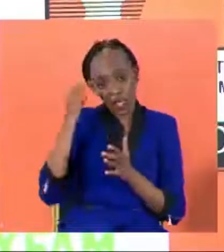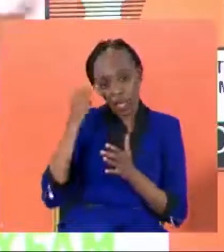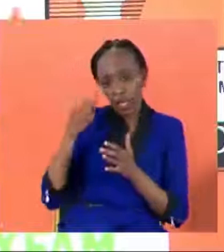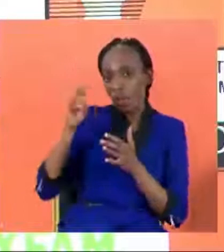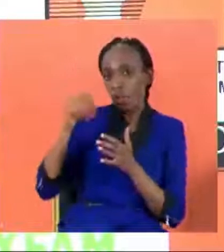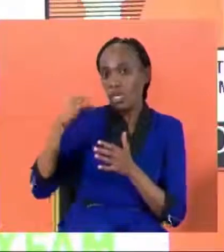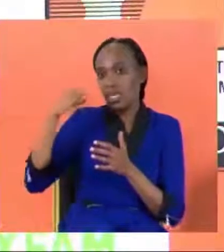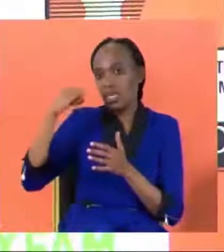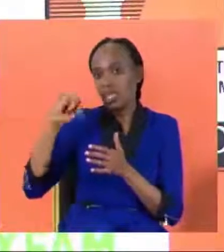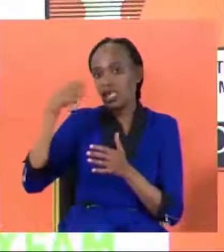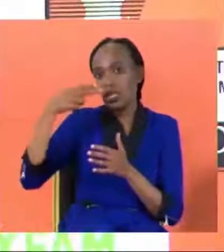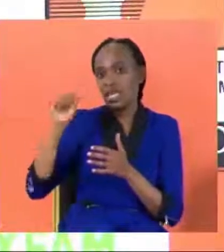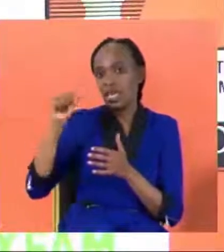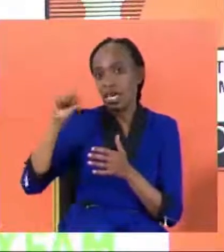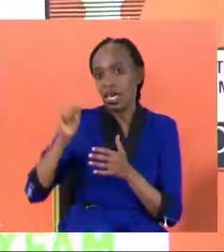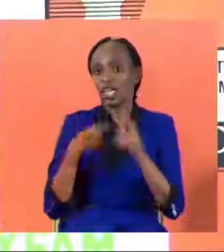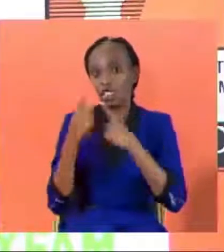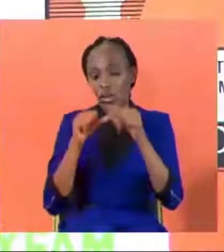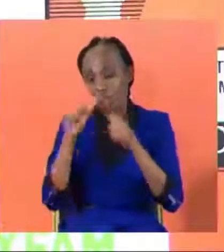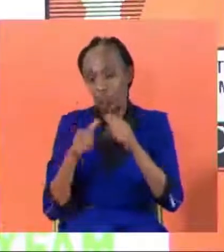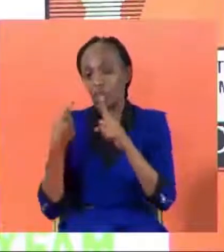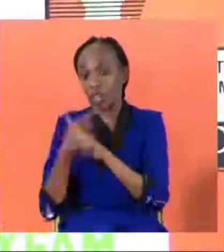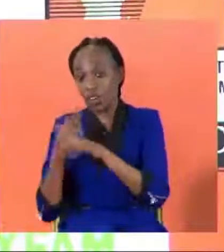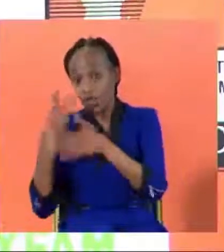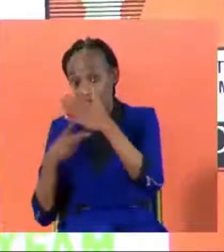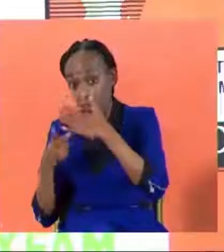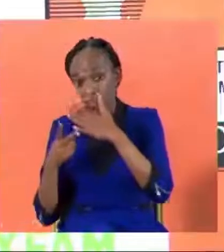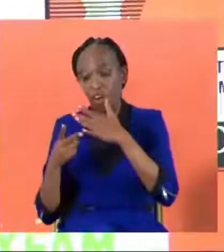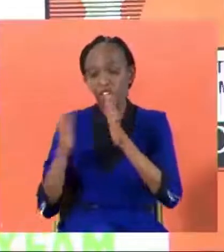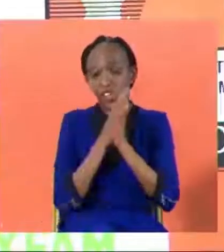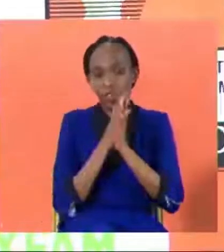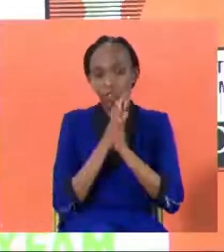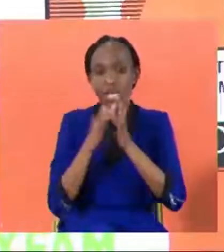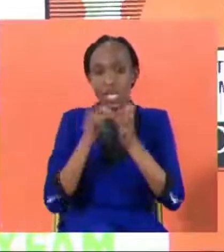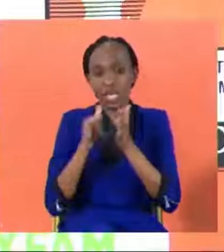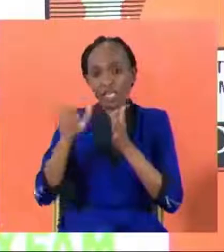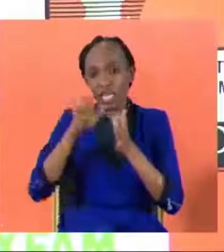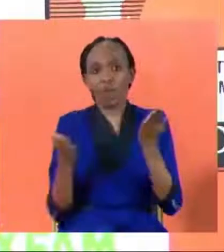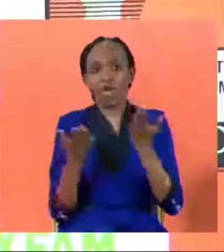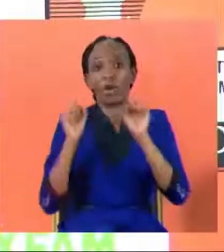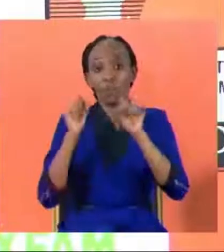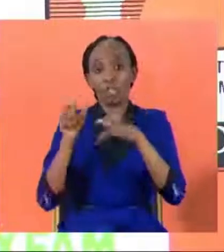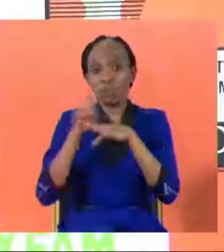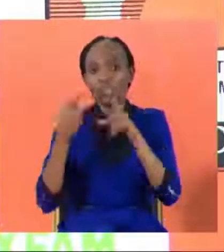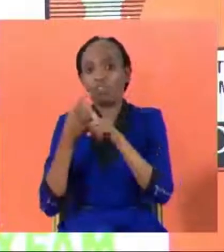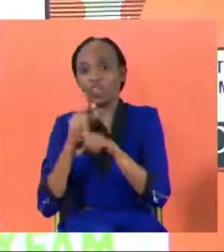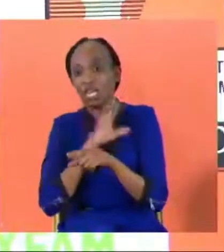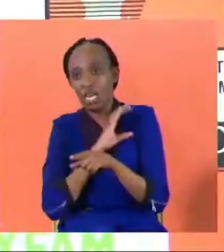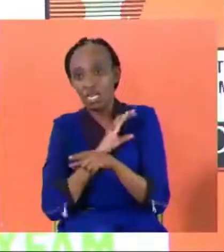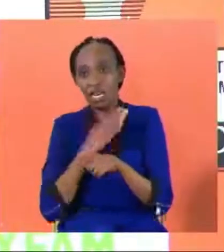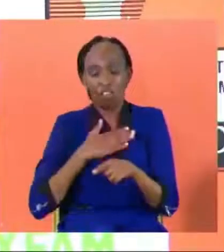sides of the story. This is where you really think about your strong characters that can bring out those different perspectives. So for my